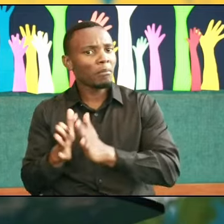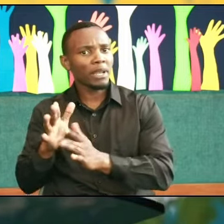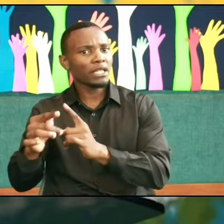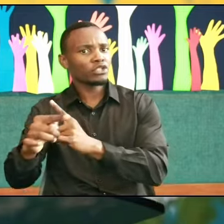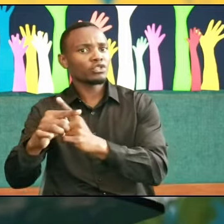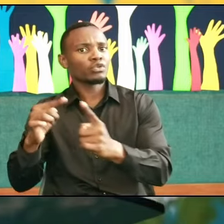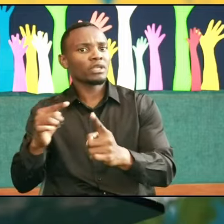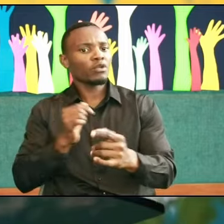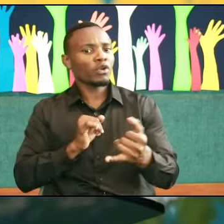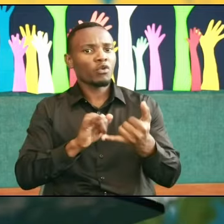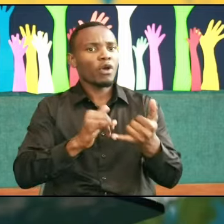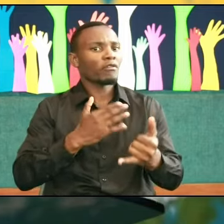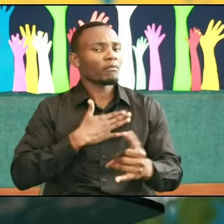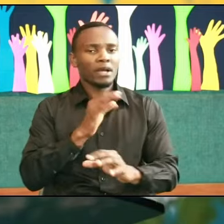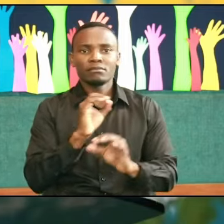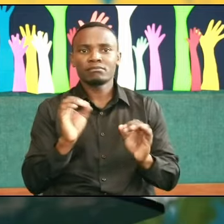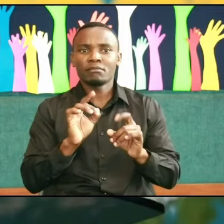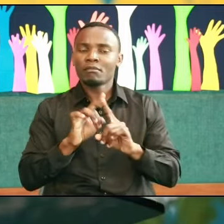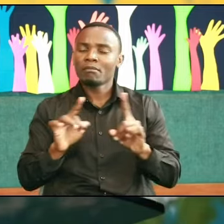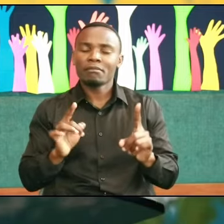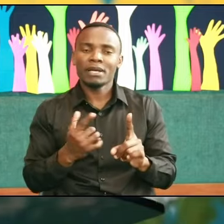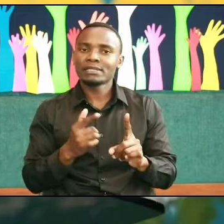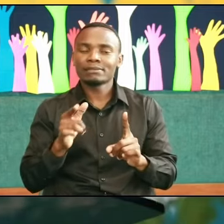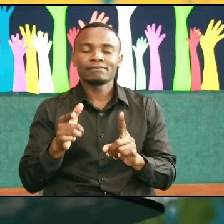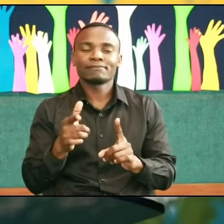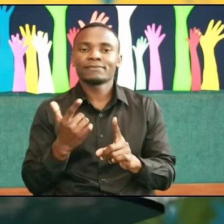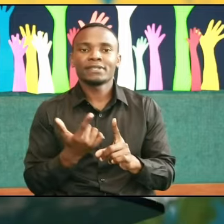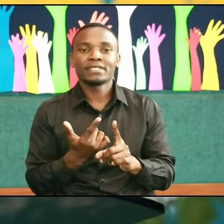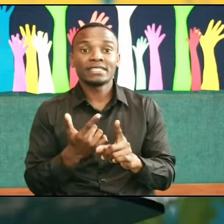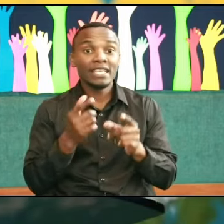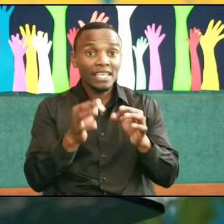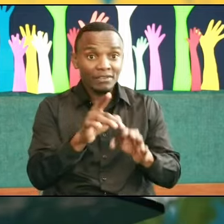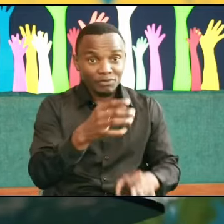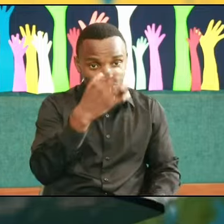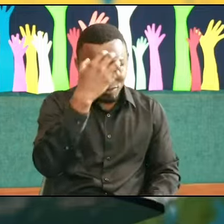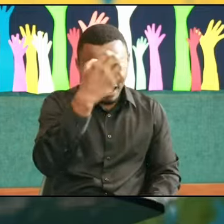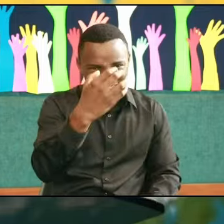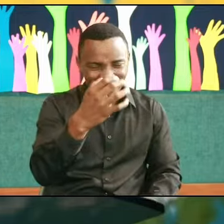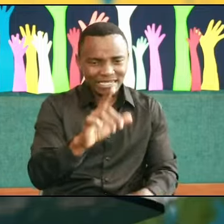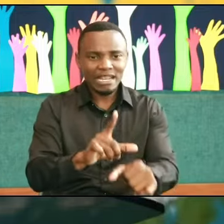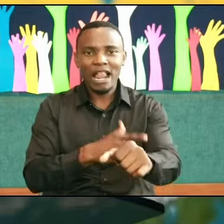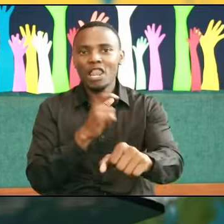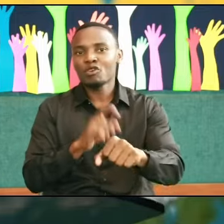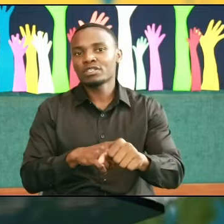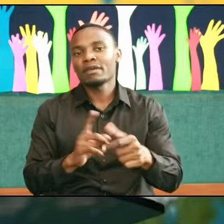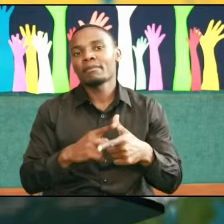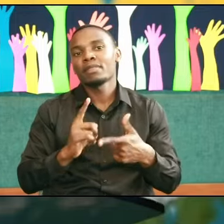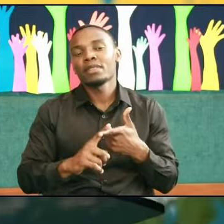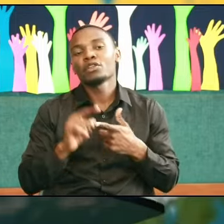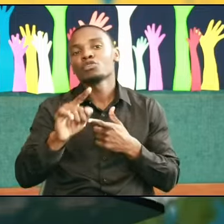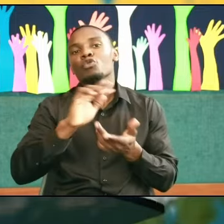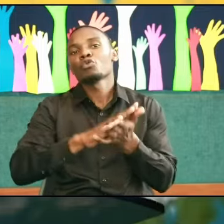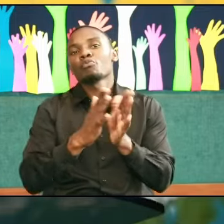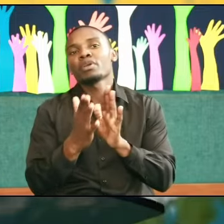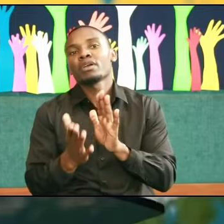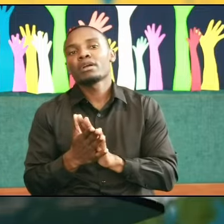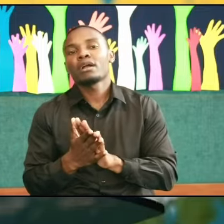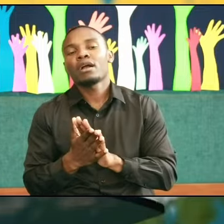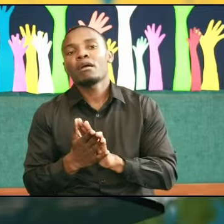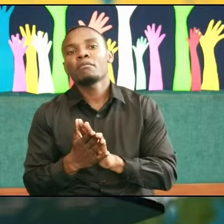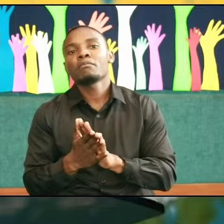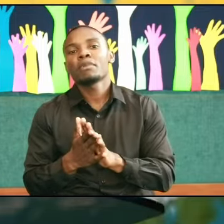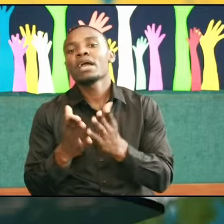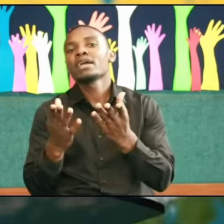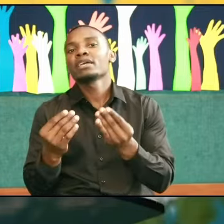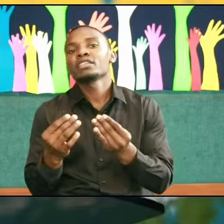demons work. When you nurse anger for a long time, you become an instrument of the devil, and